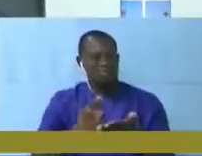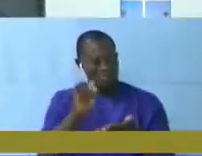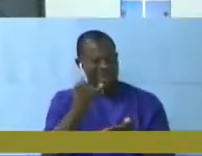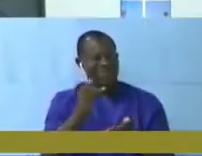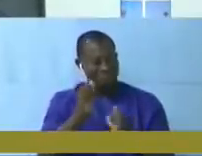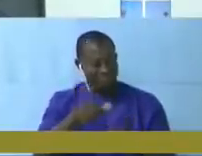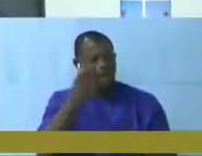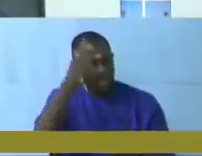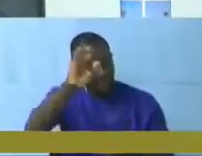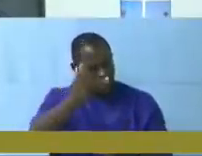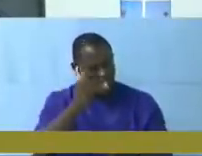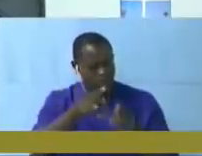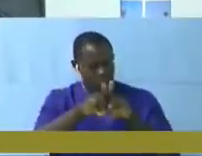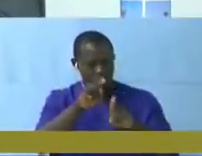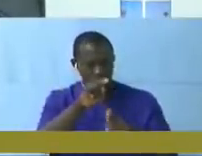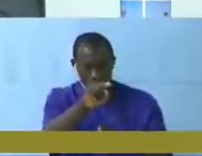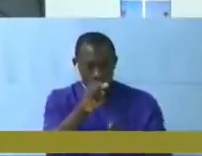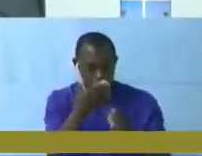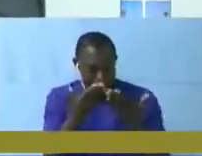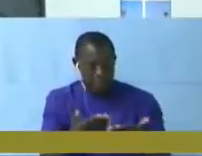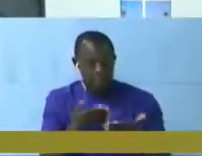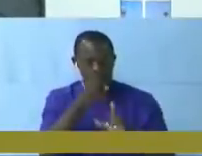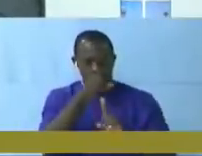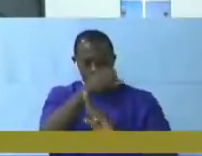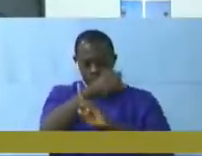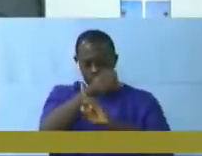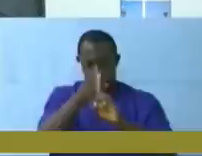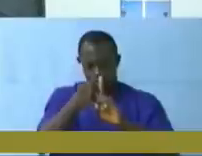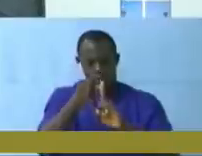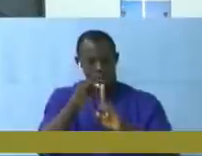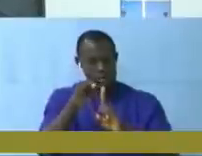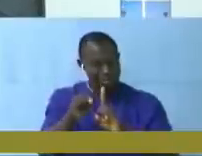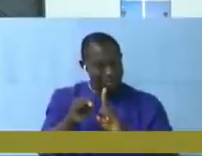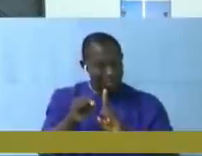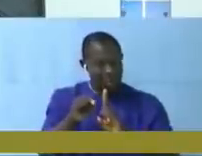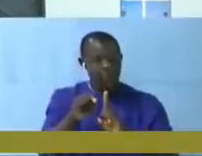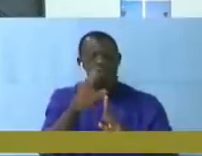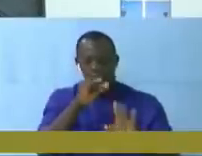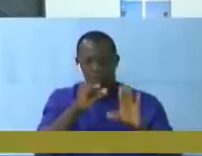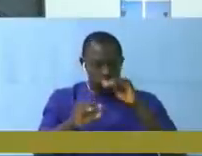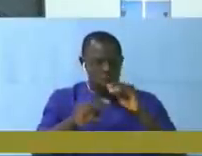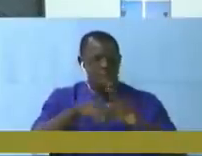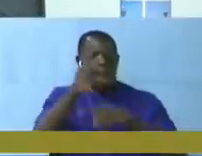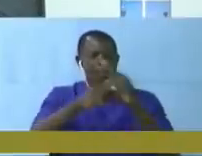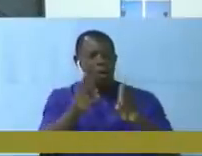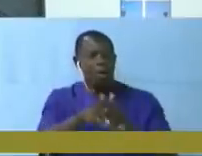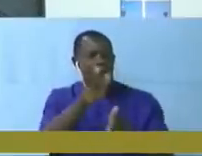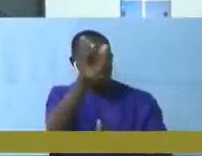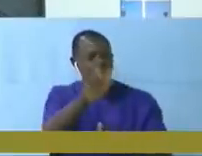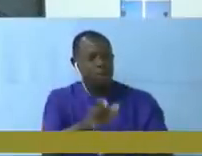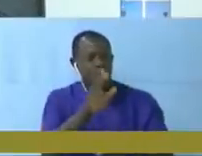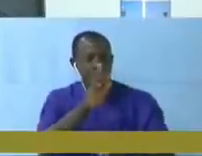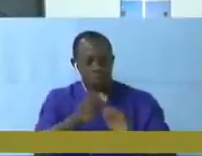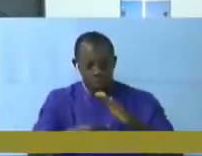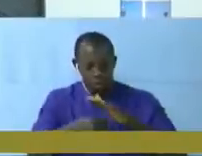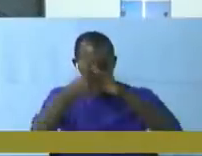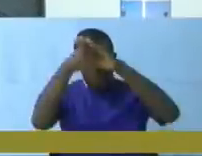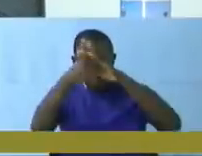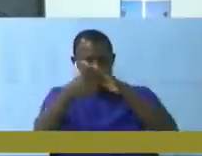you, but in on this particular occasion we are talking about persons who are qualified to